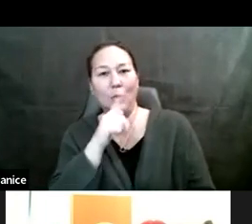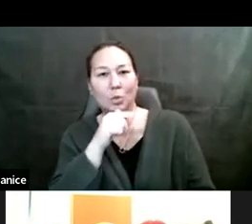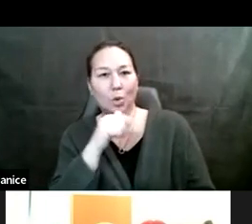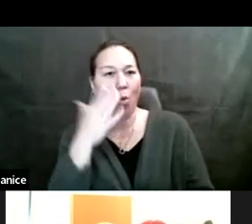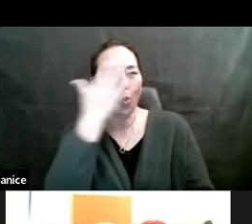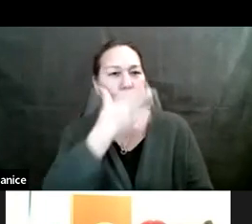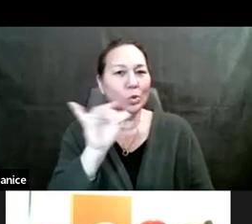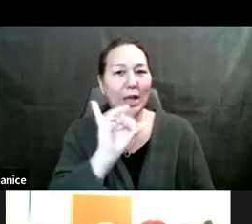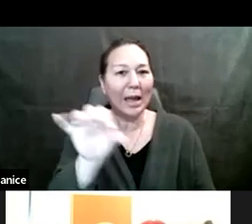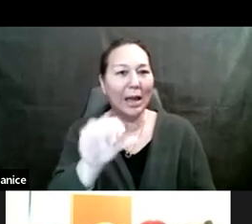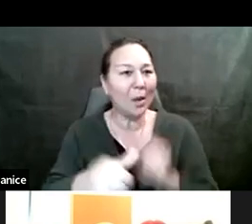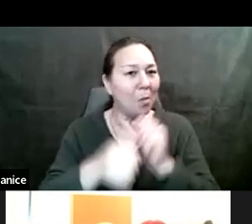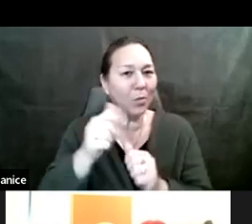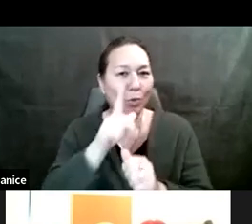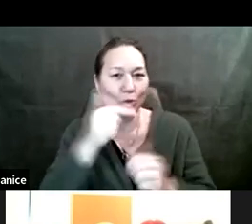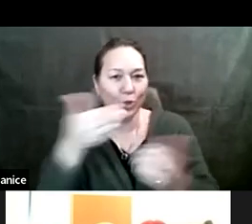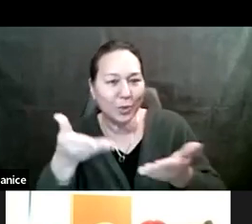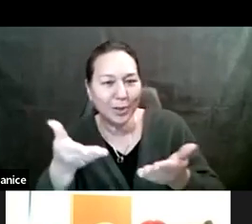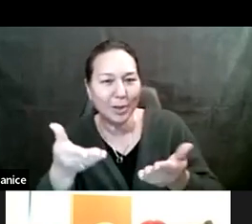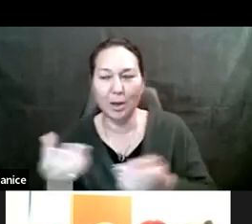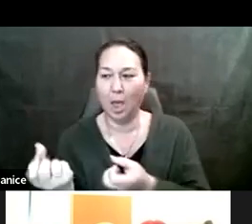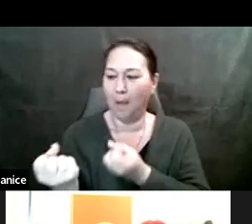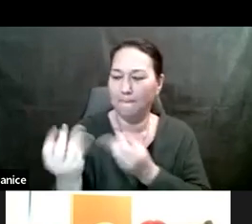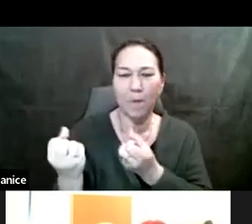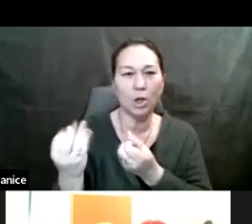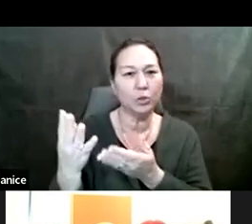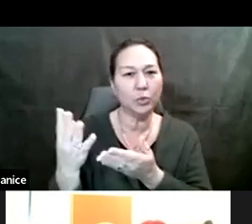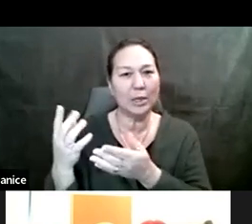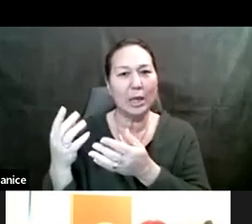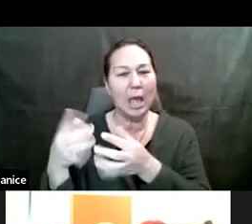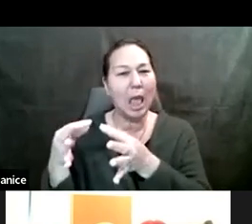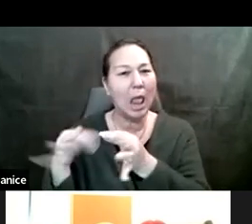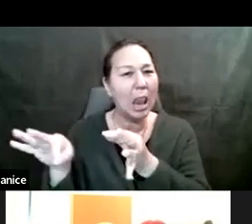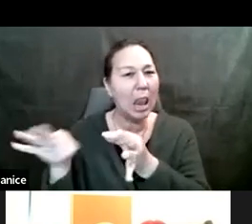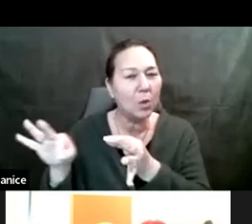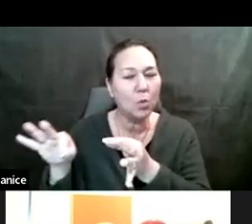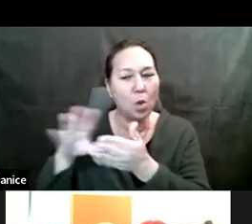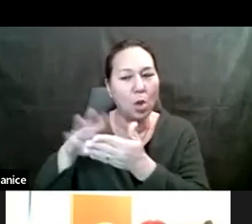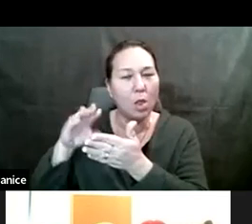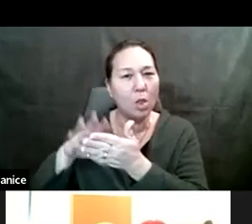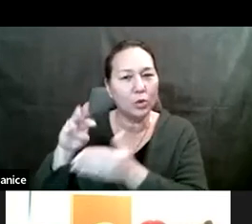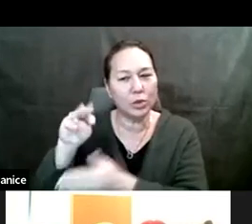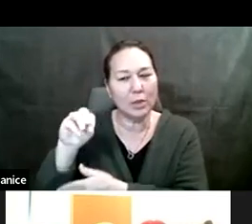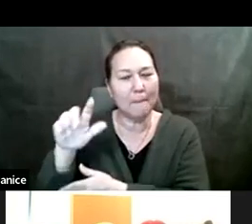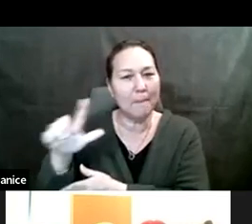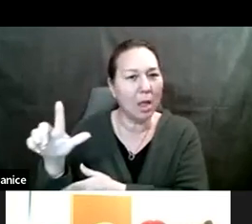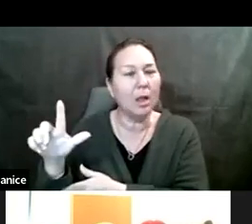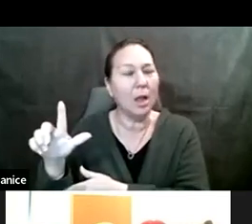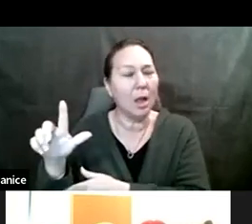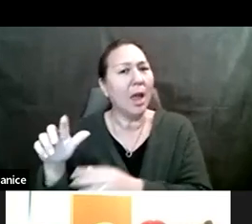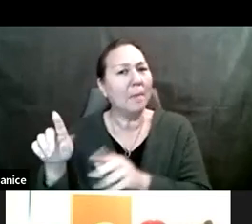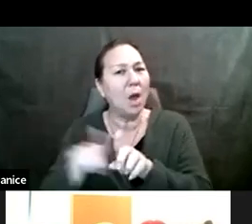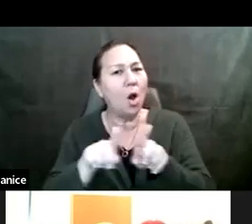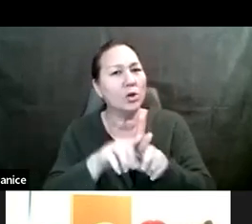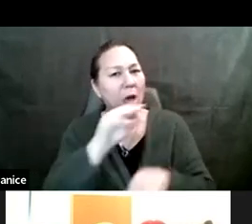and um definitely our multilingual Learners and our multilingual Learners with disabilities and it